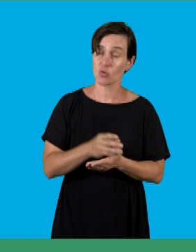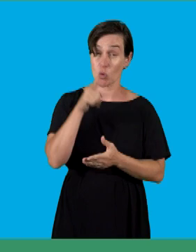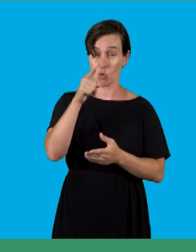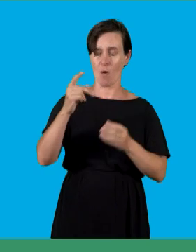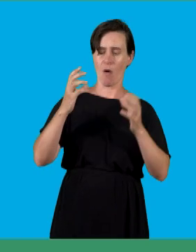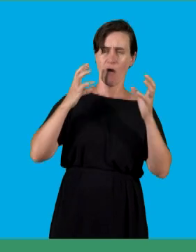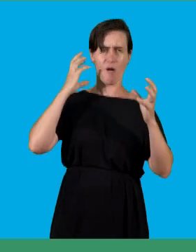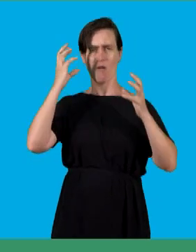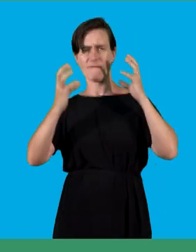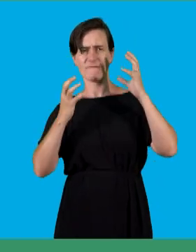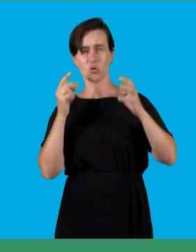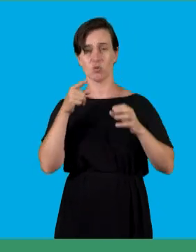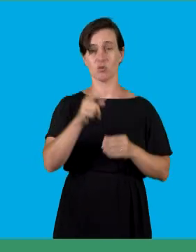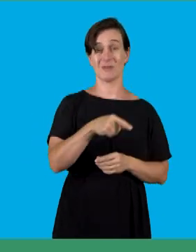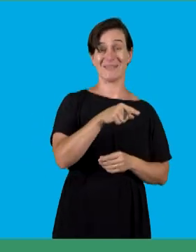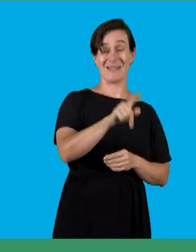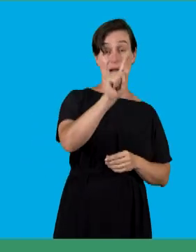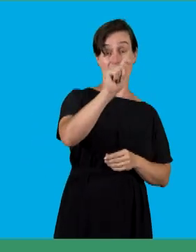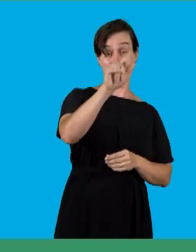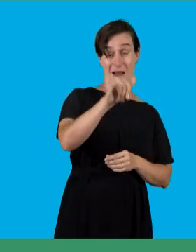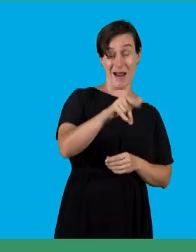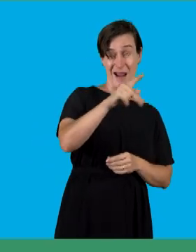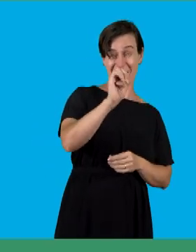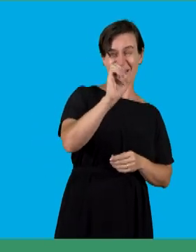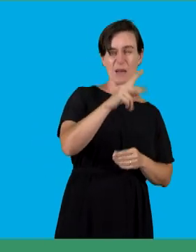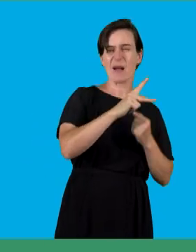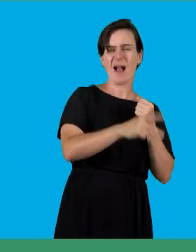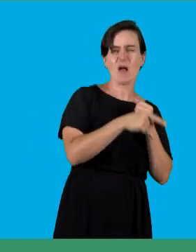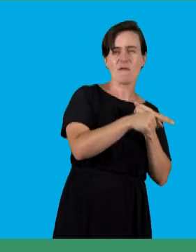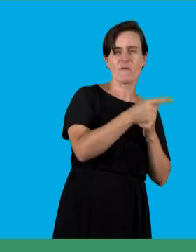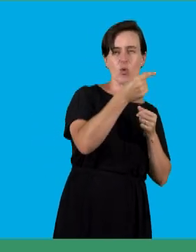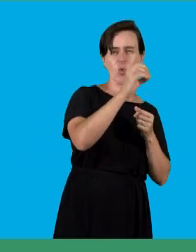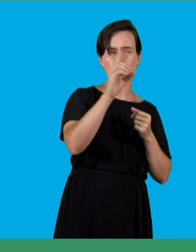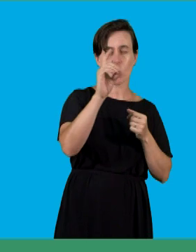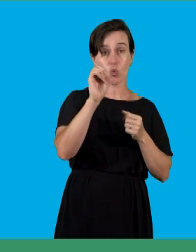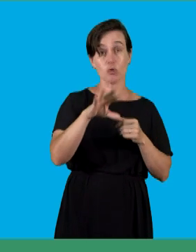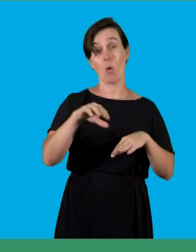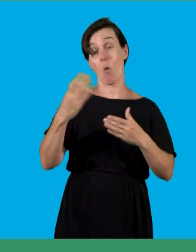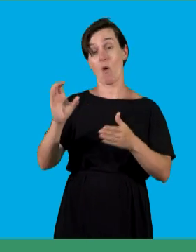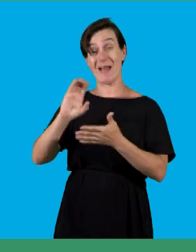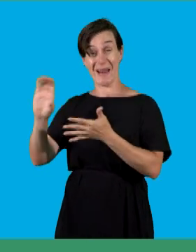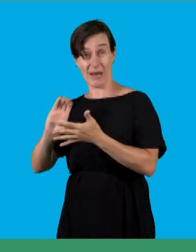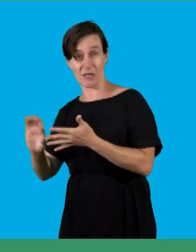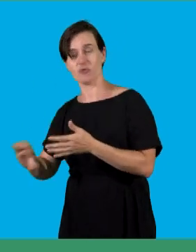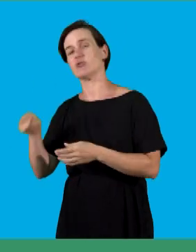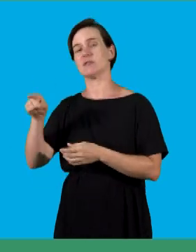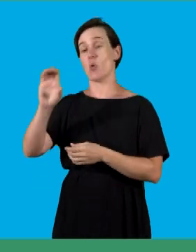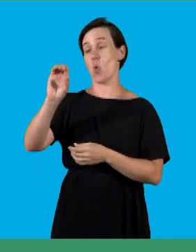do not confuse the types of goods with the categories of consumer